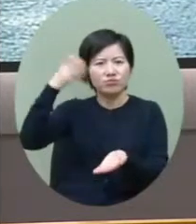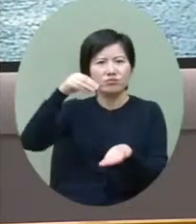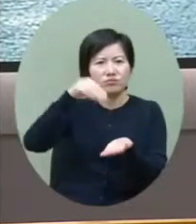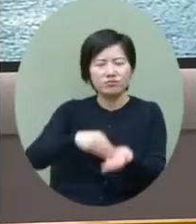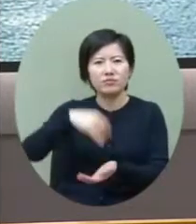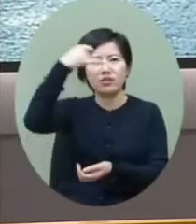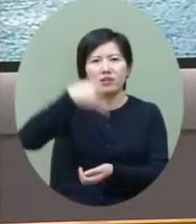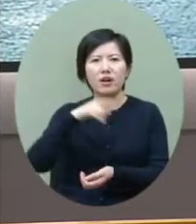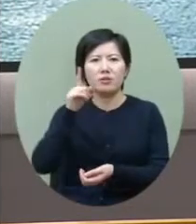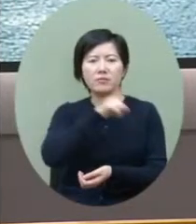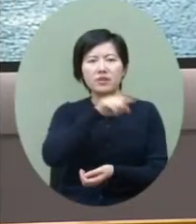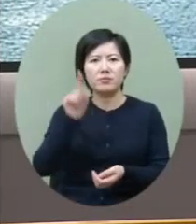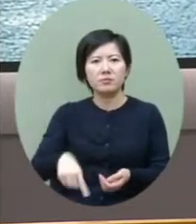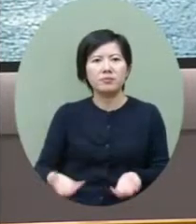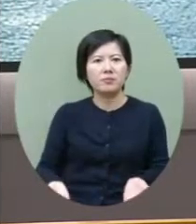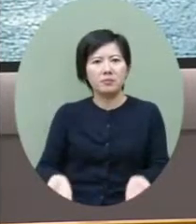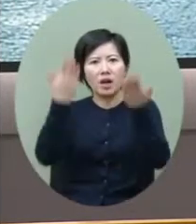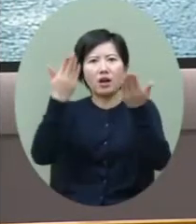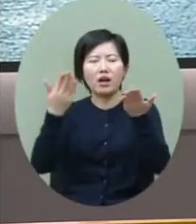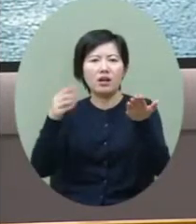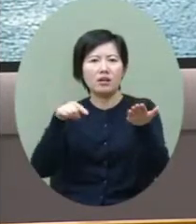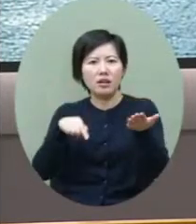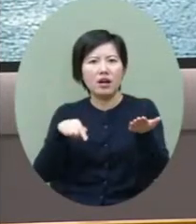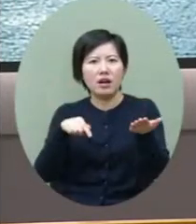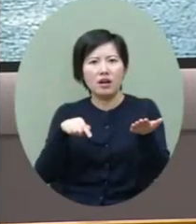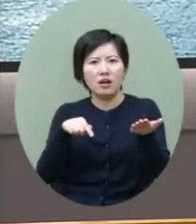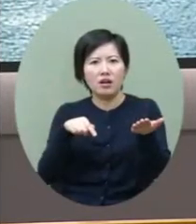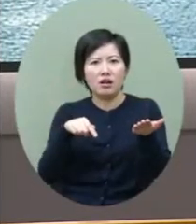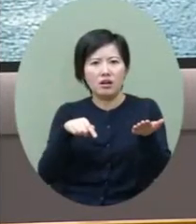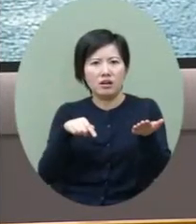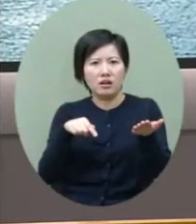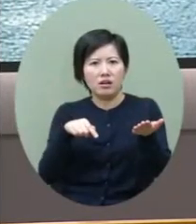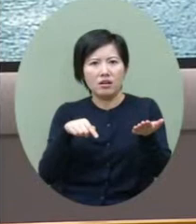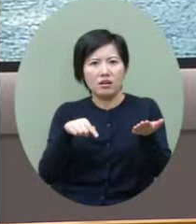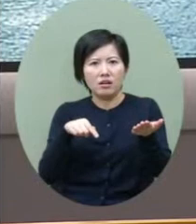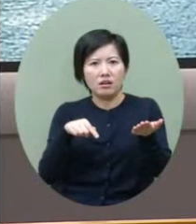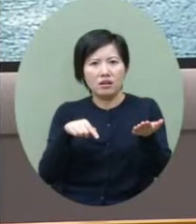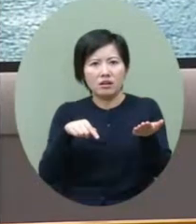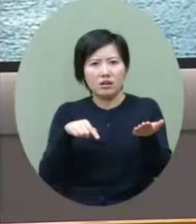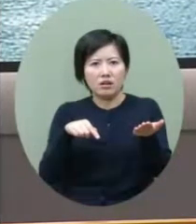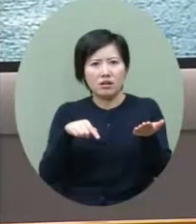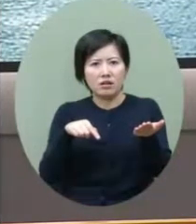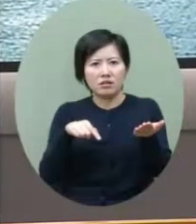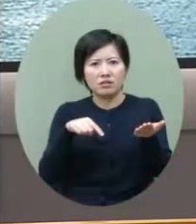the wards. But the hospital has decided that starting from next week,